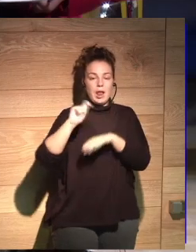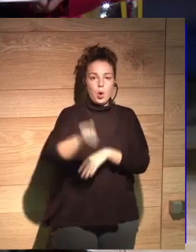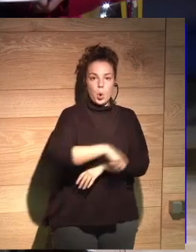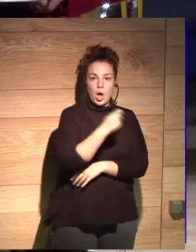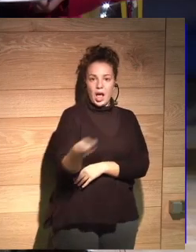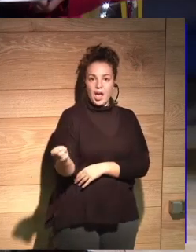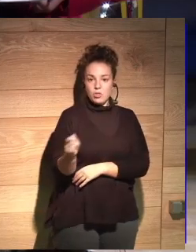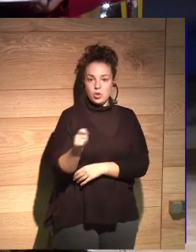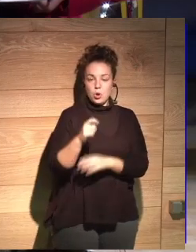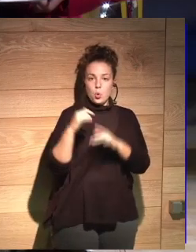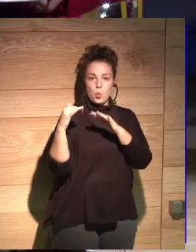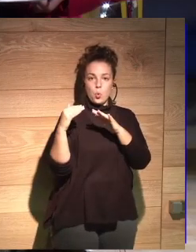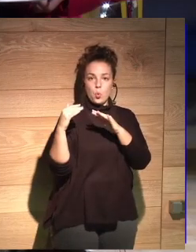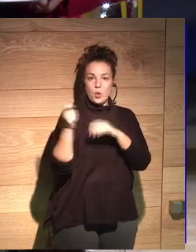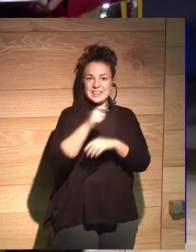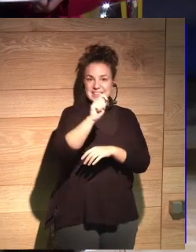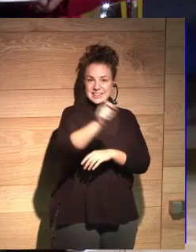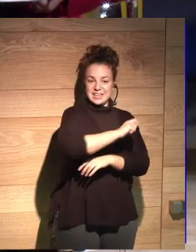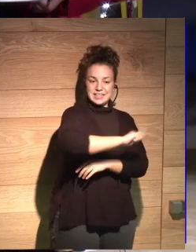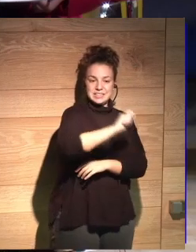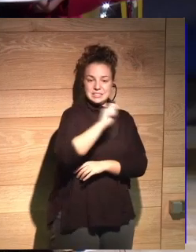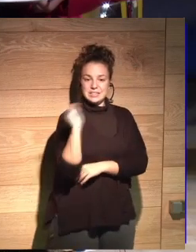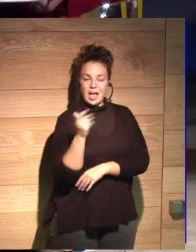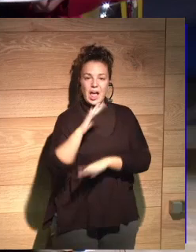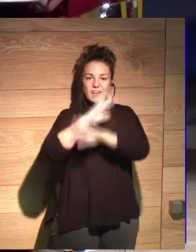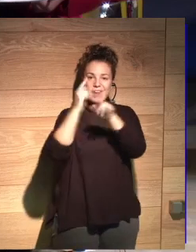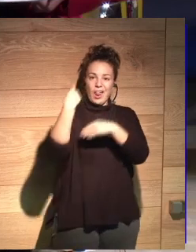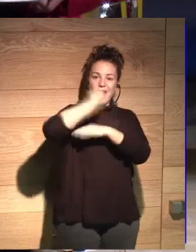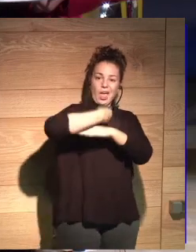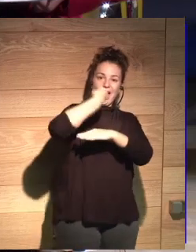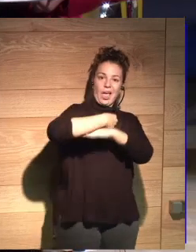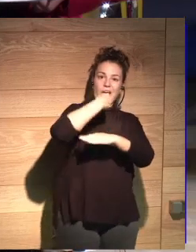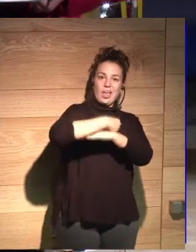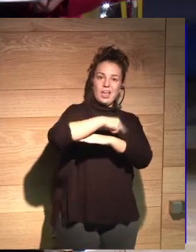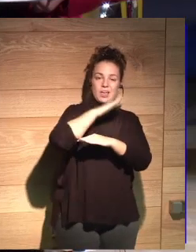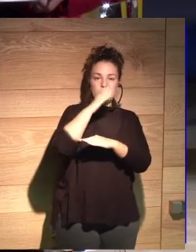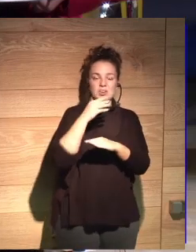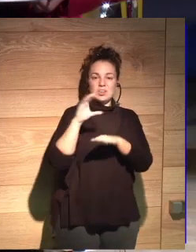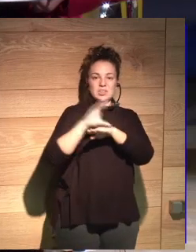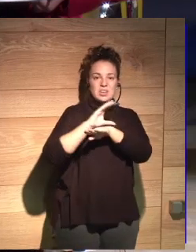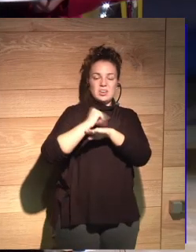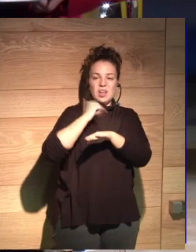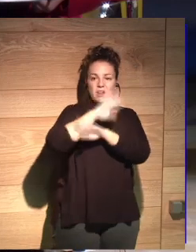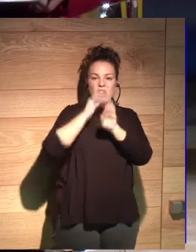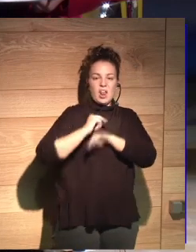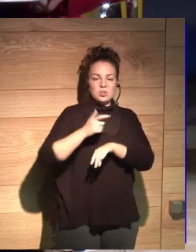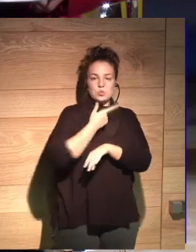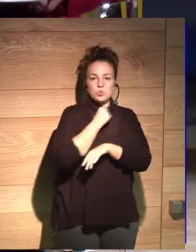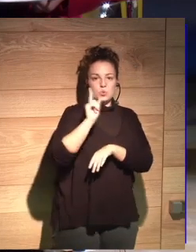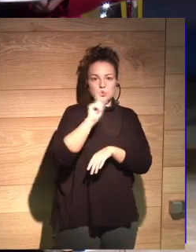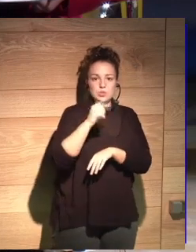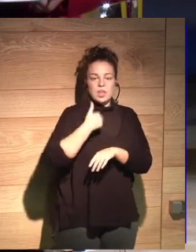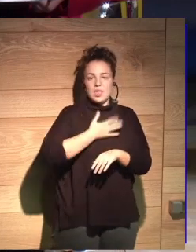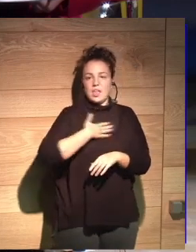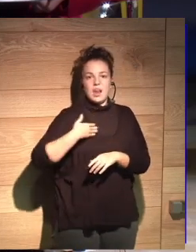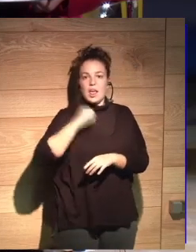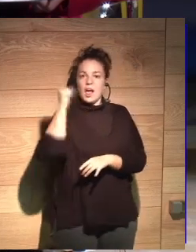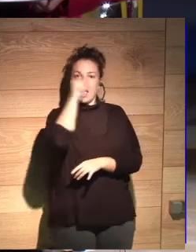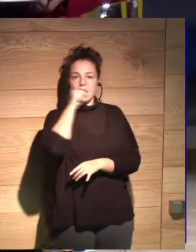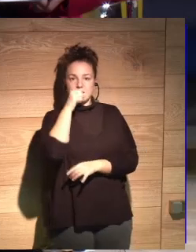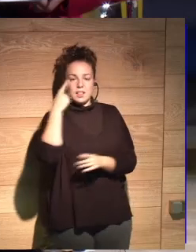particular career and might be most unhappy. And I'm hoping they rebel and become an artist instead. I think we should aim